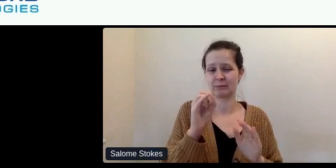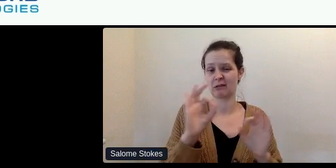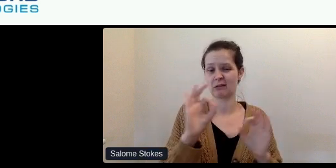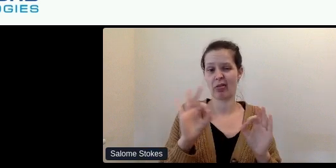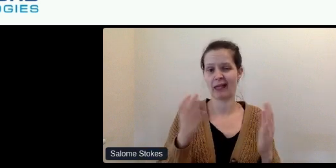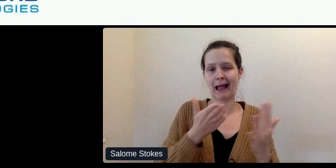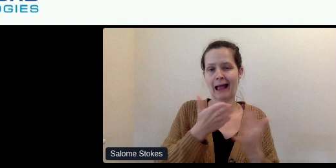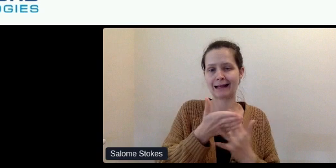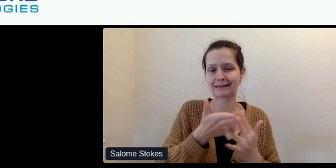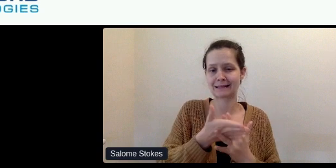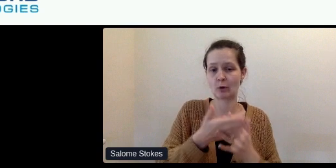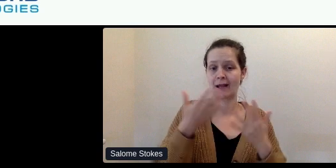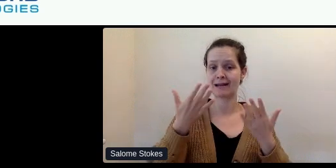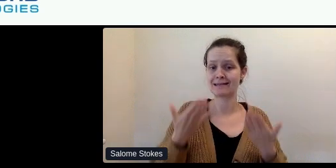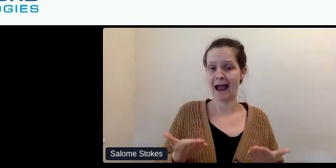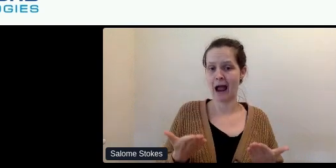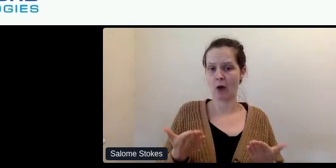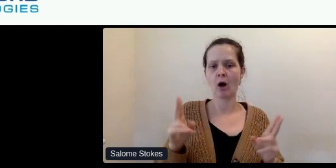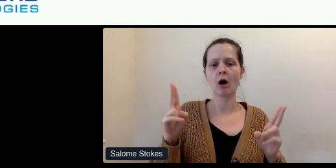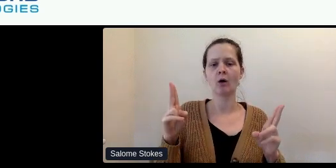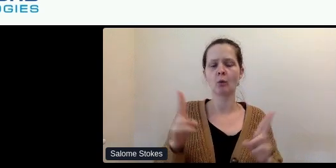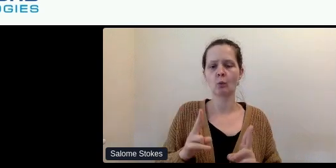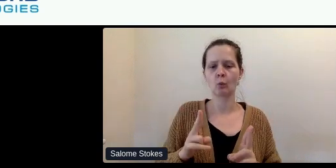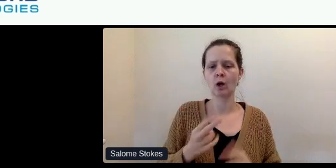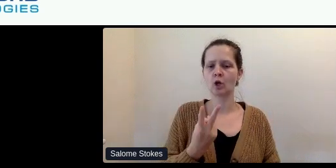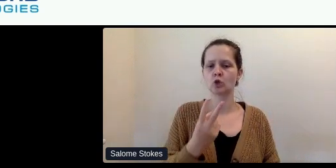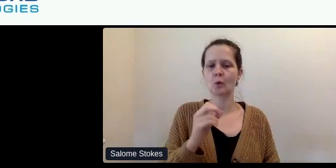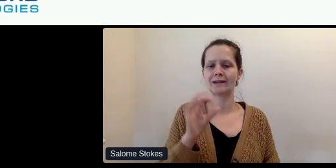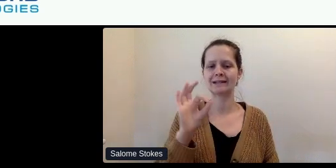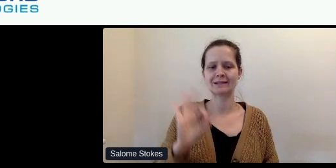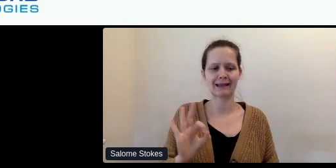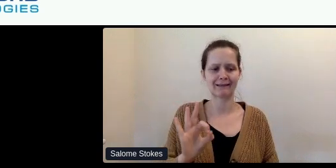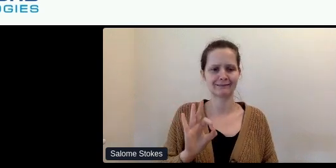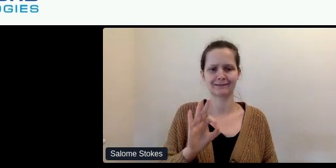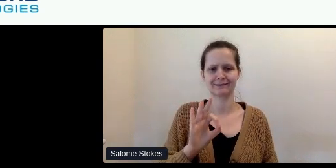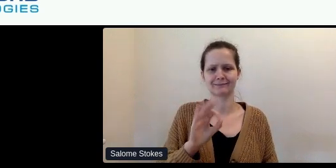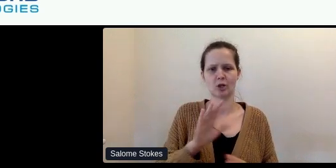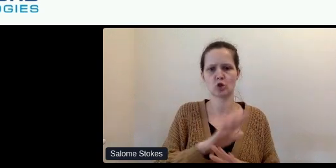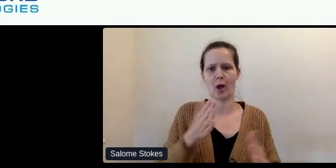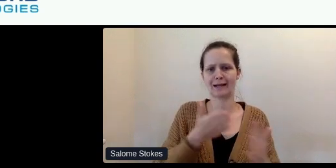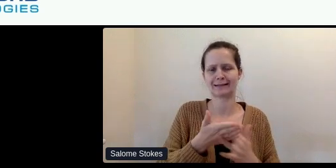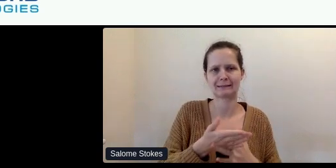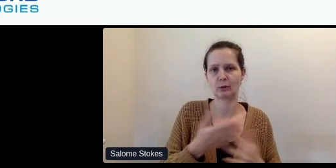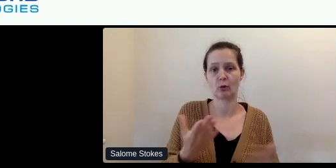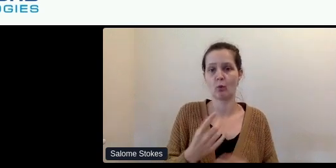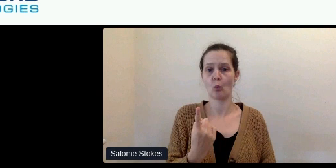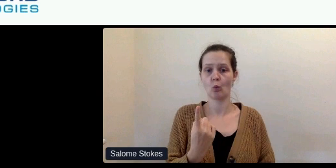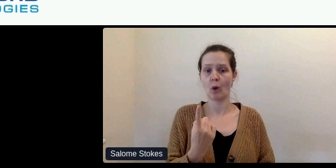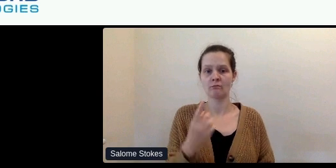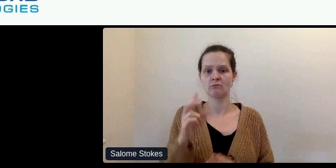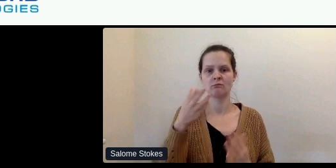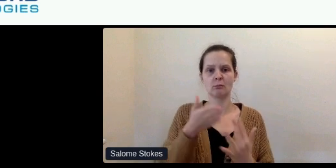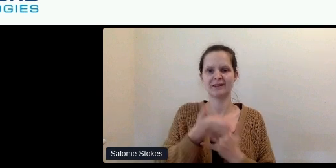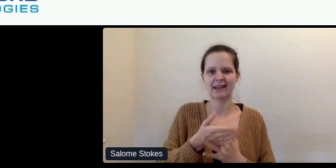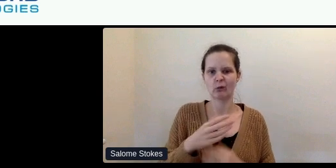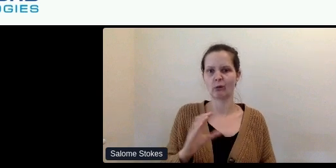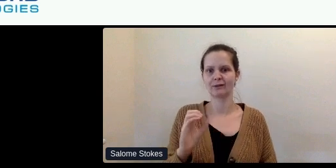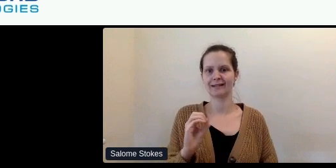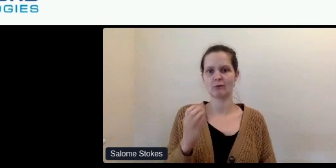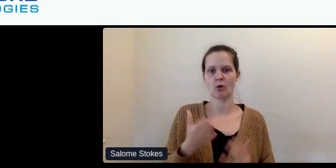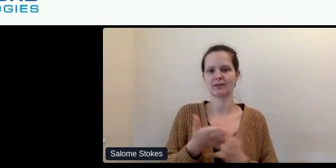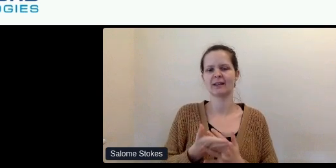Now it's only 20%, or it's only 1%, or it's 0%. So it allows you to monitor that progress over